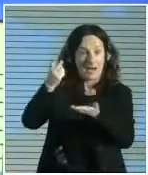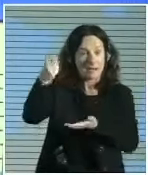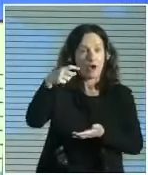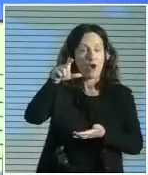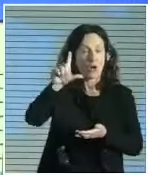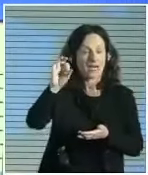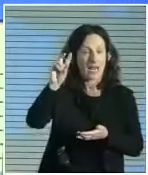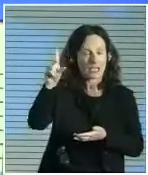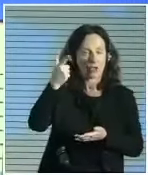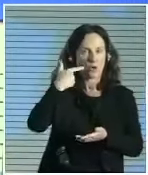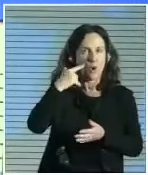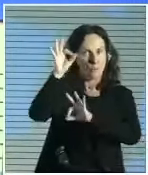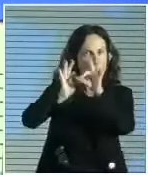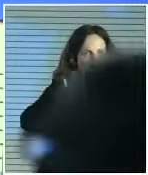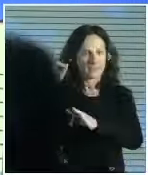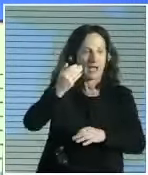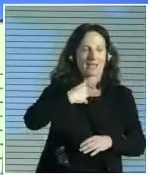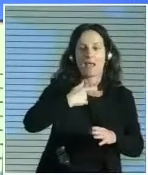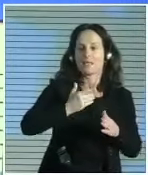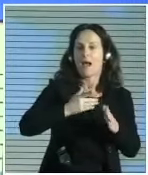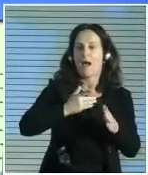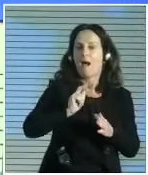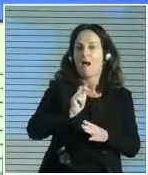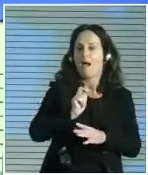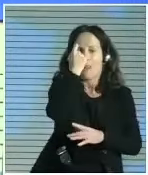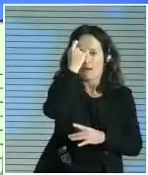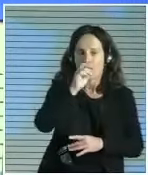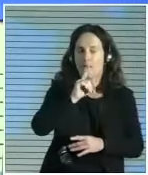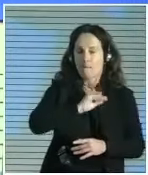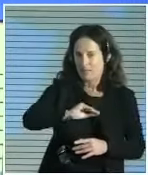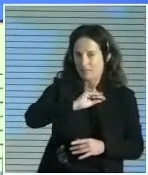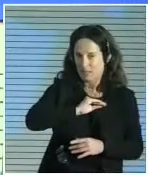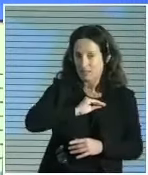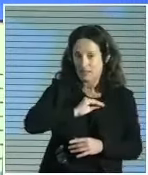next month, April, we fully